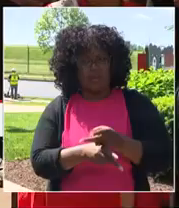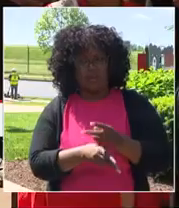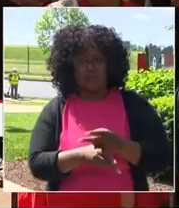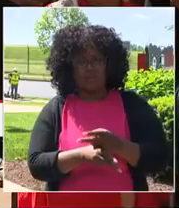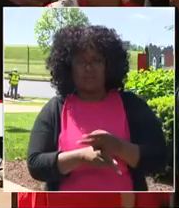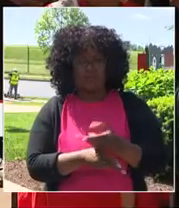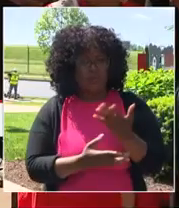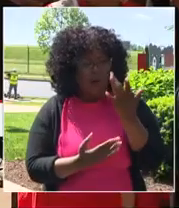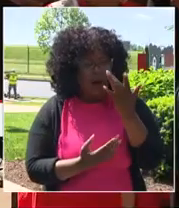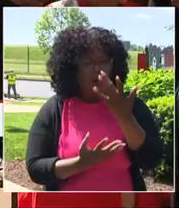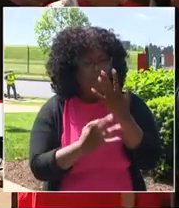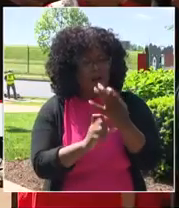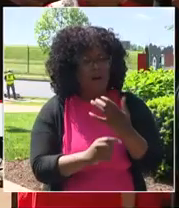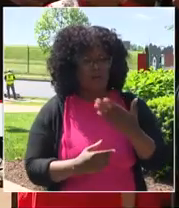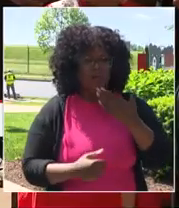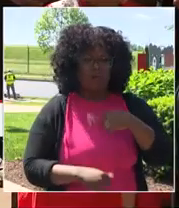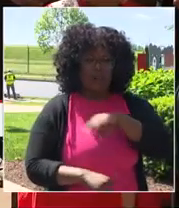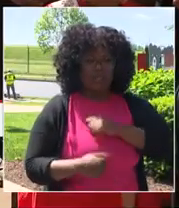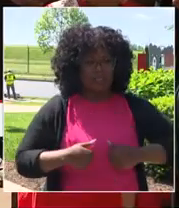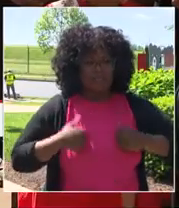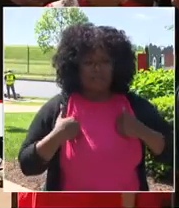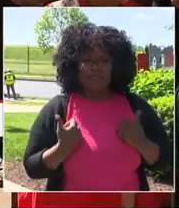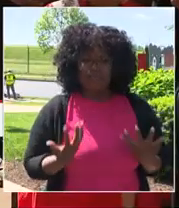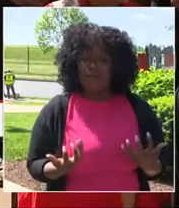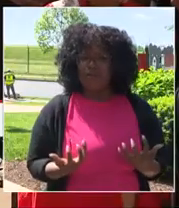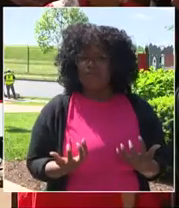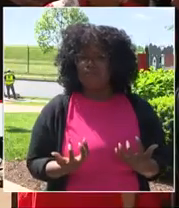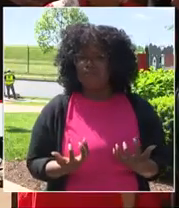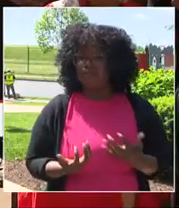With our partners, we all make a difference.